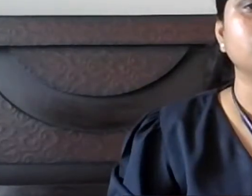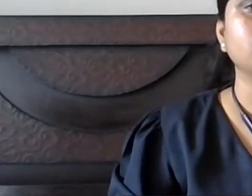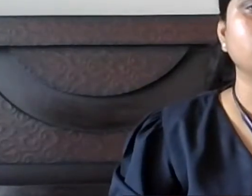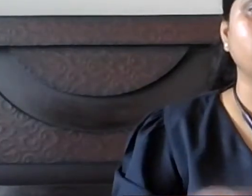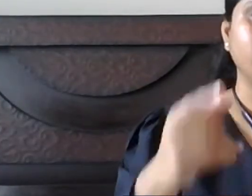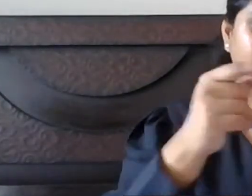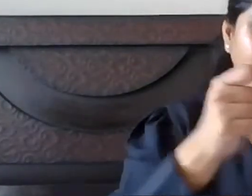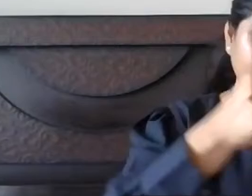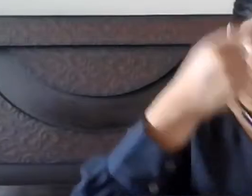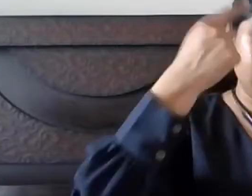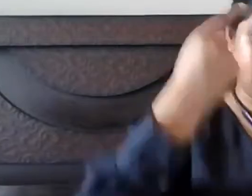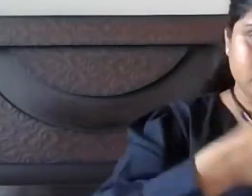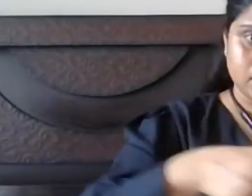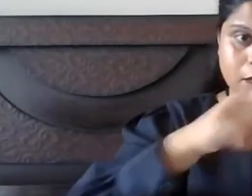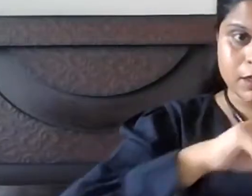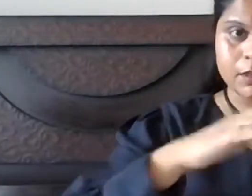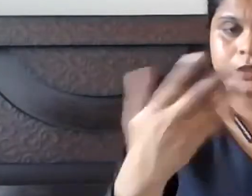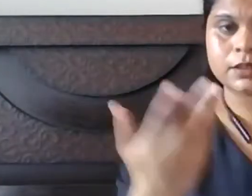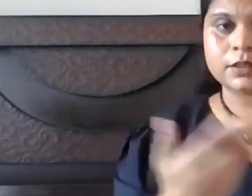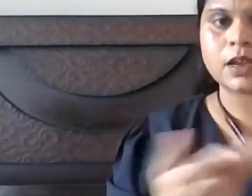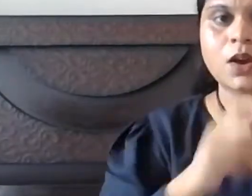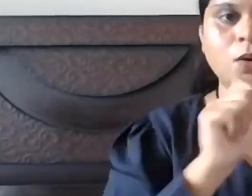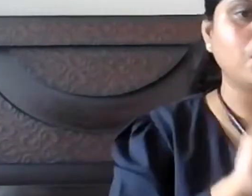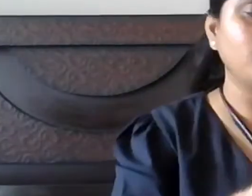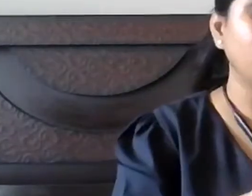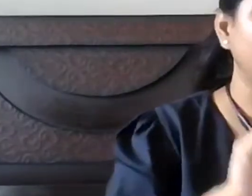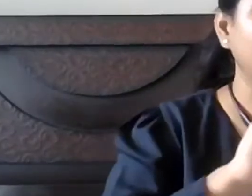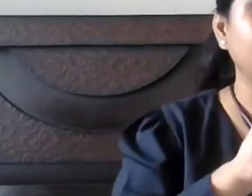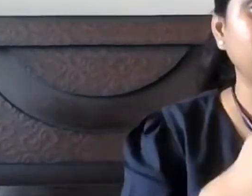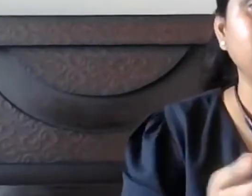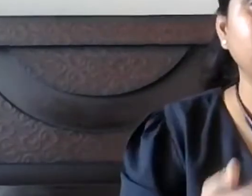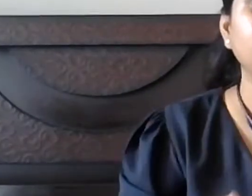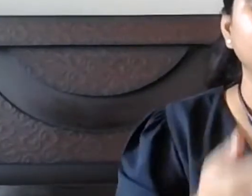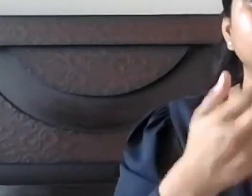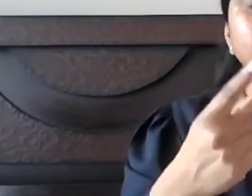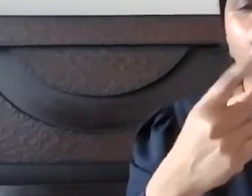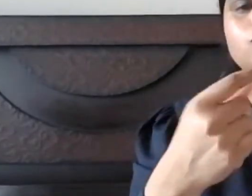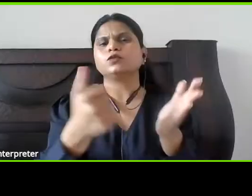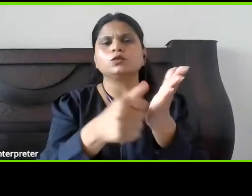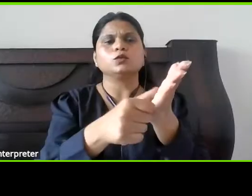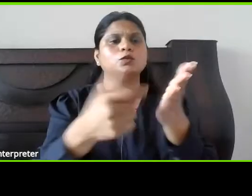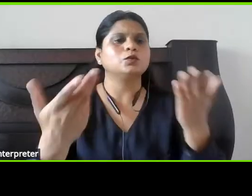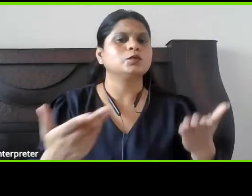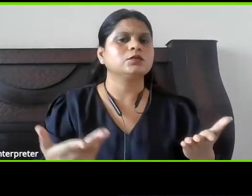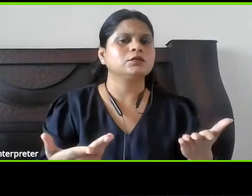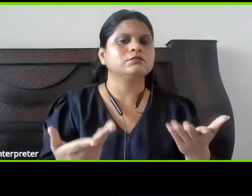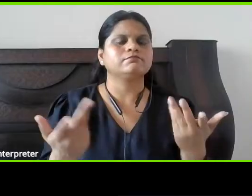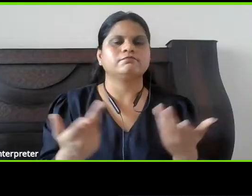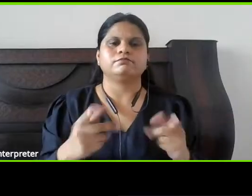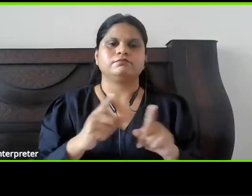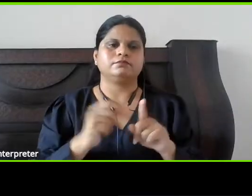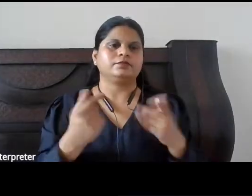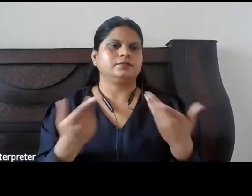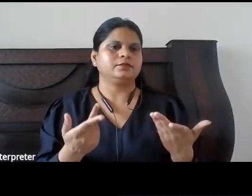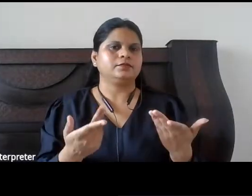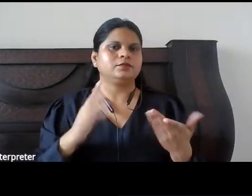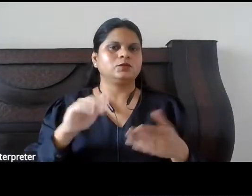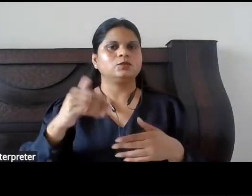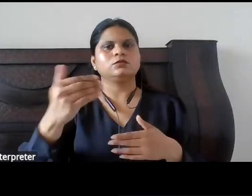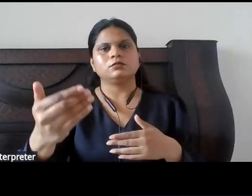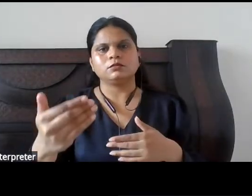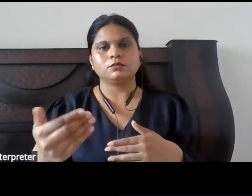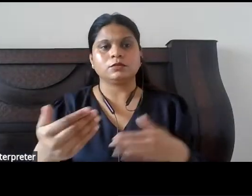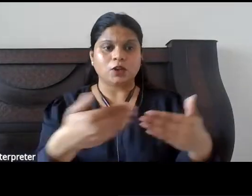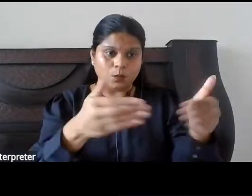which should work now? I mean, and how do you see next few months in relation to census and community engagement?